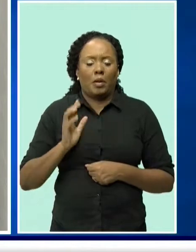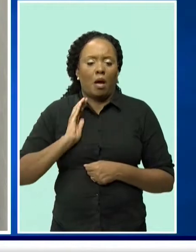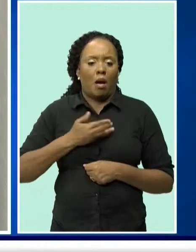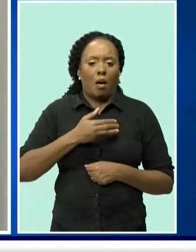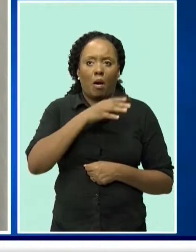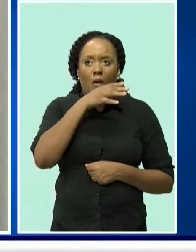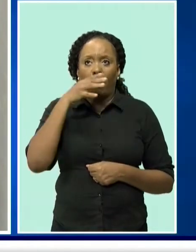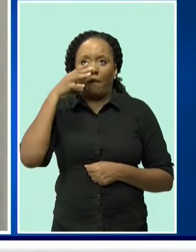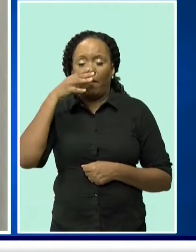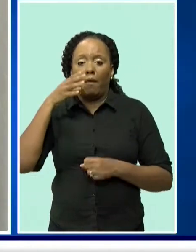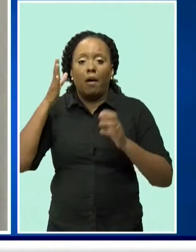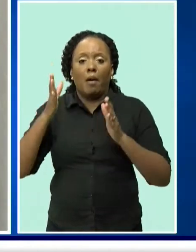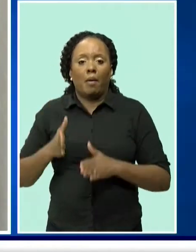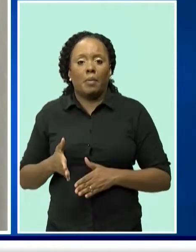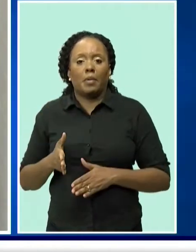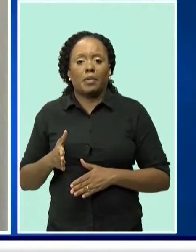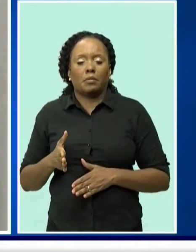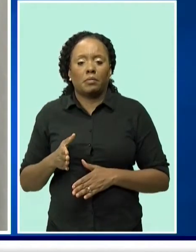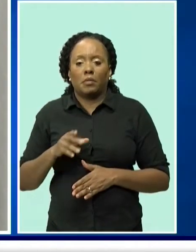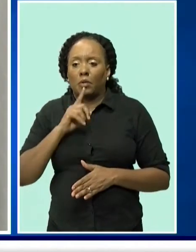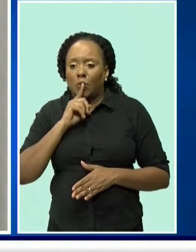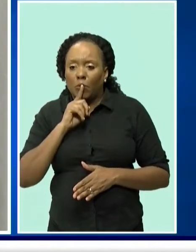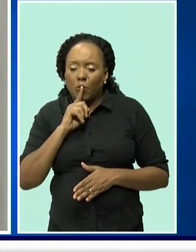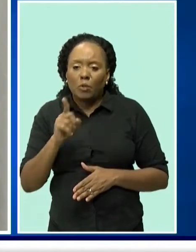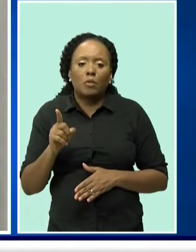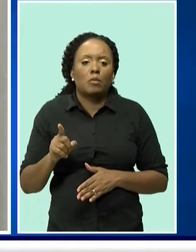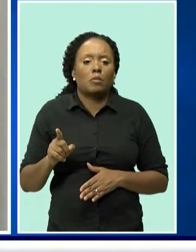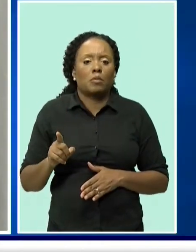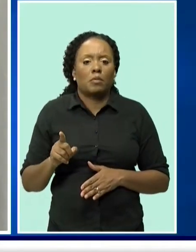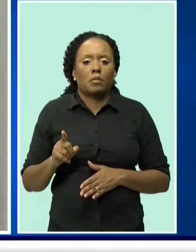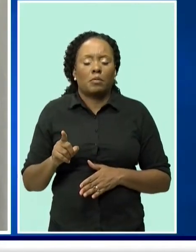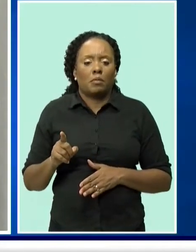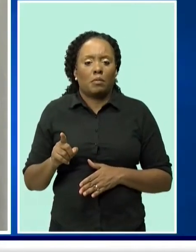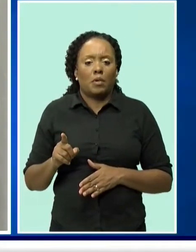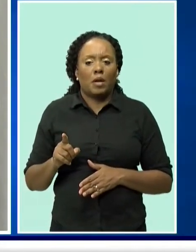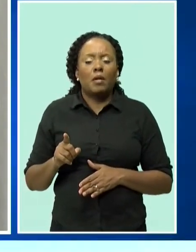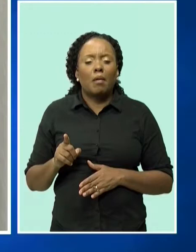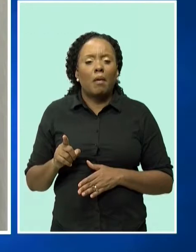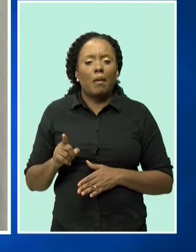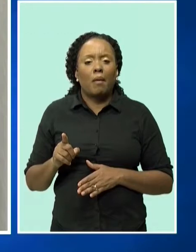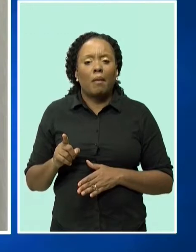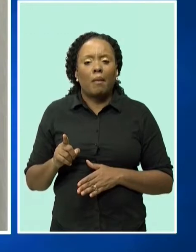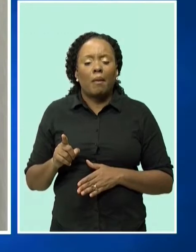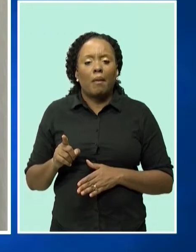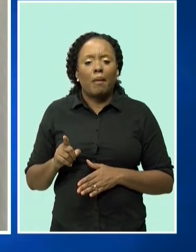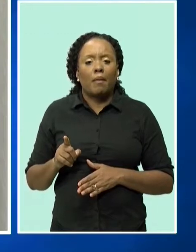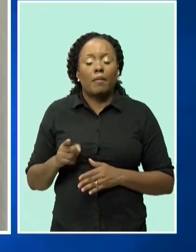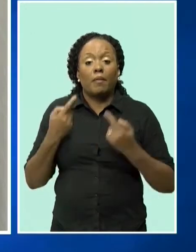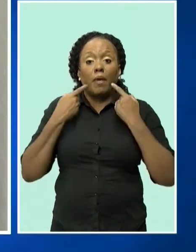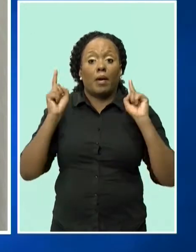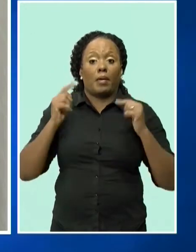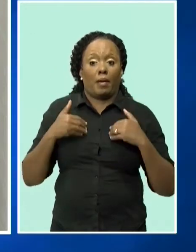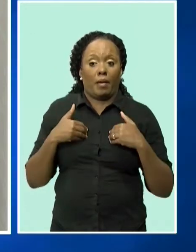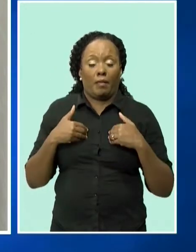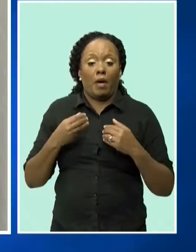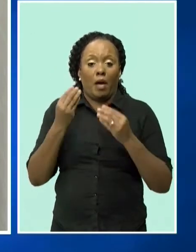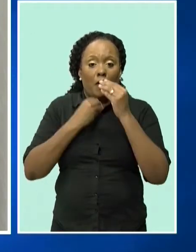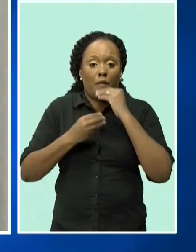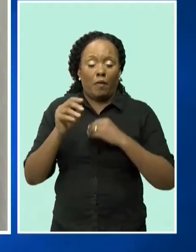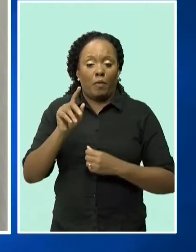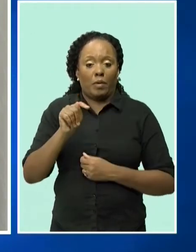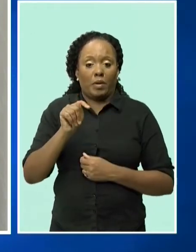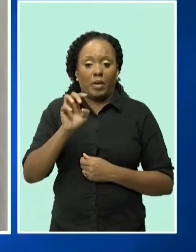to the stage where, through the establishment of a food terminal at Lears, farmers will no longer